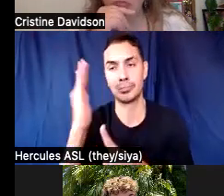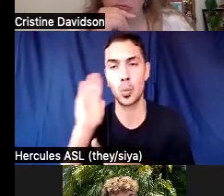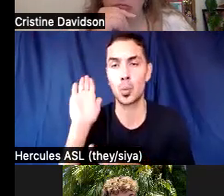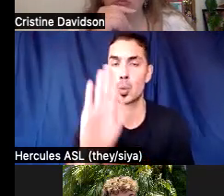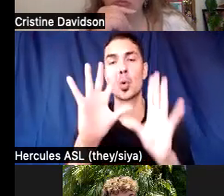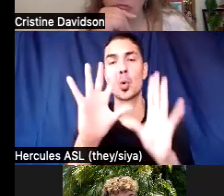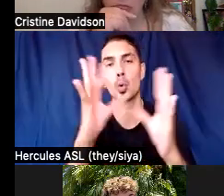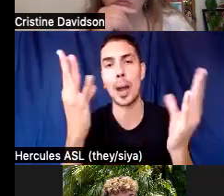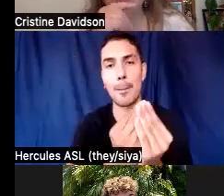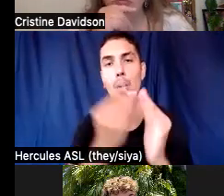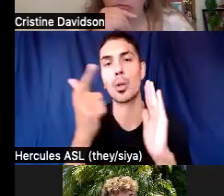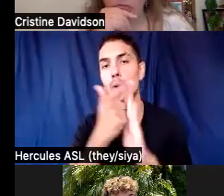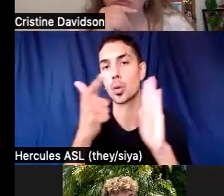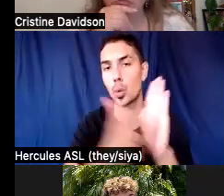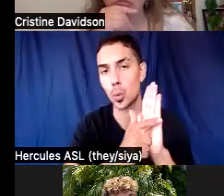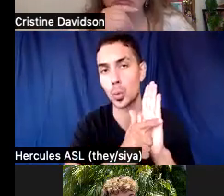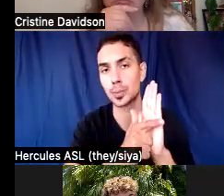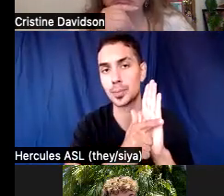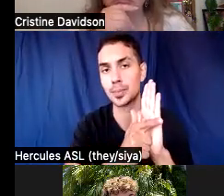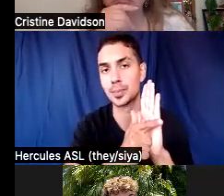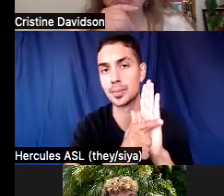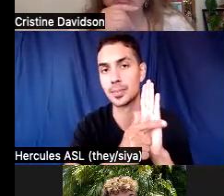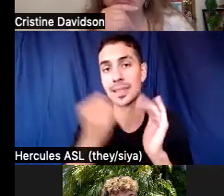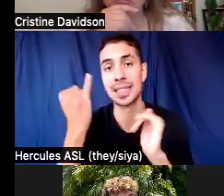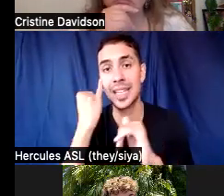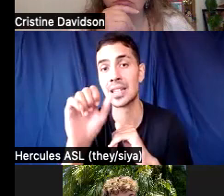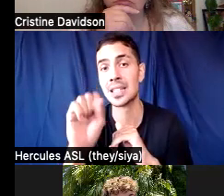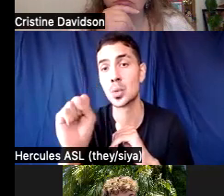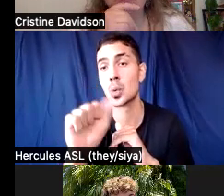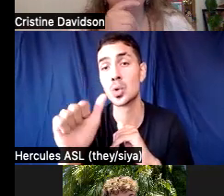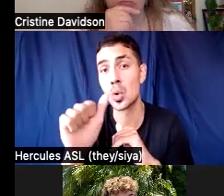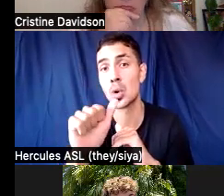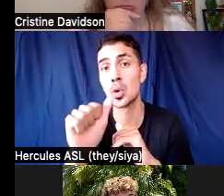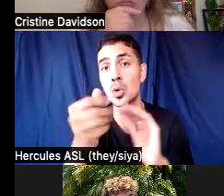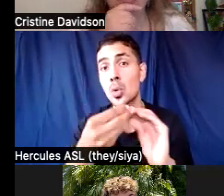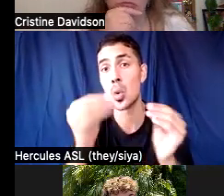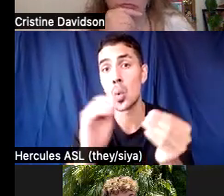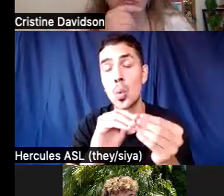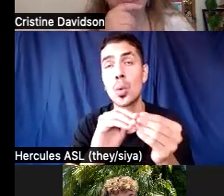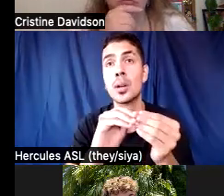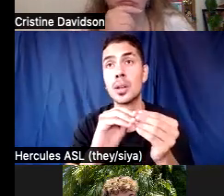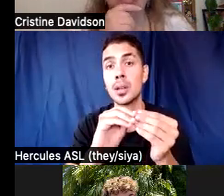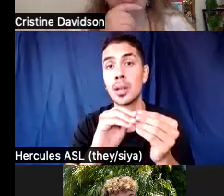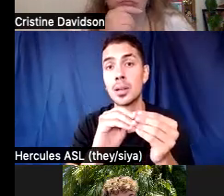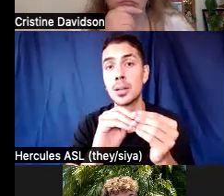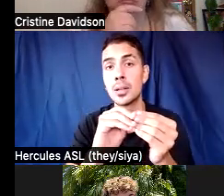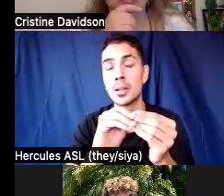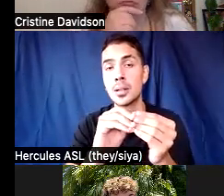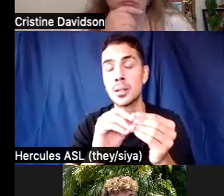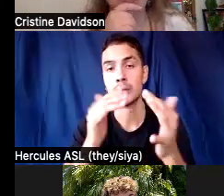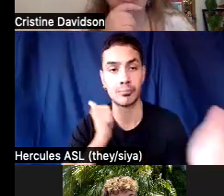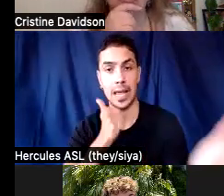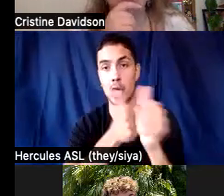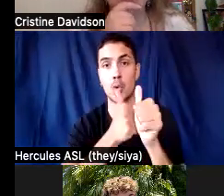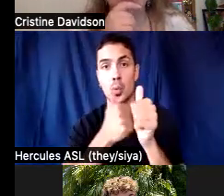codes too, and if their sexual assault codes are up to date. So, and the jurisdictional